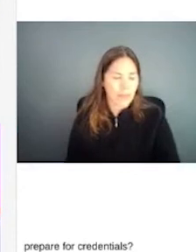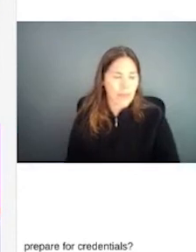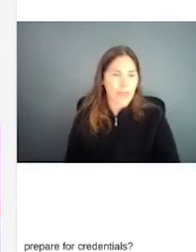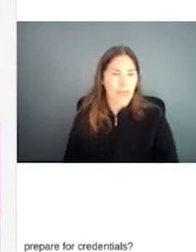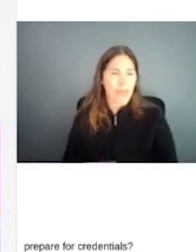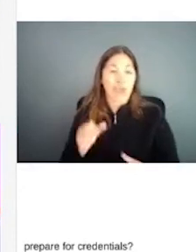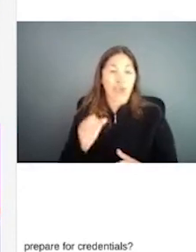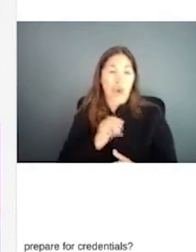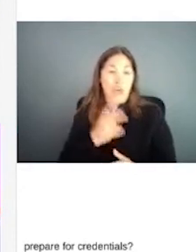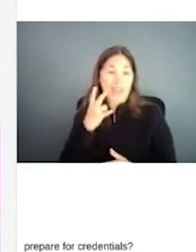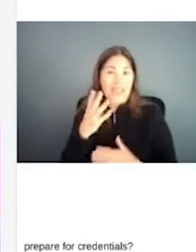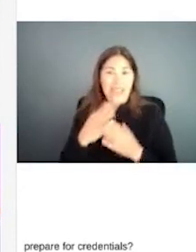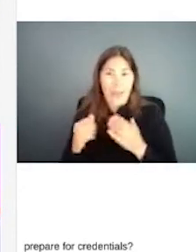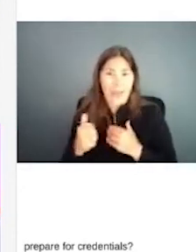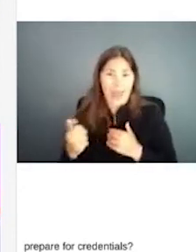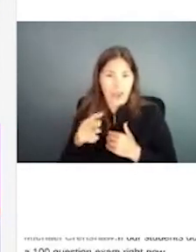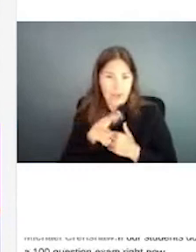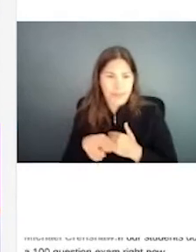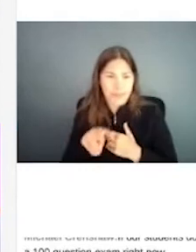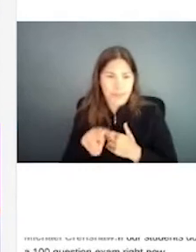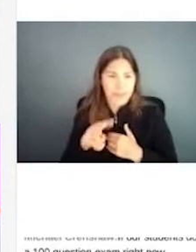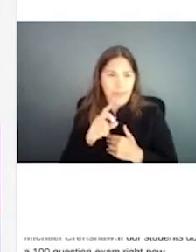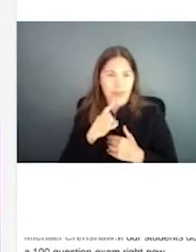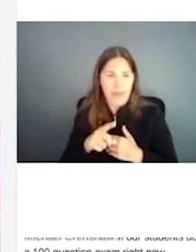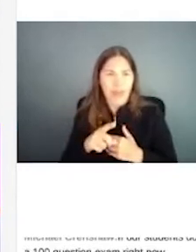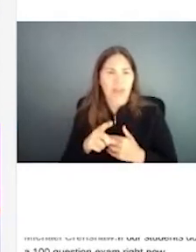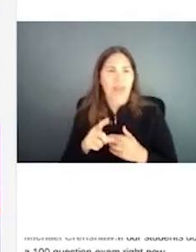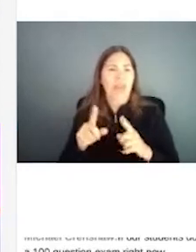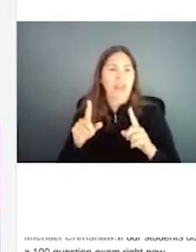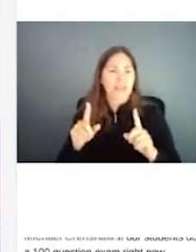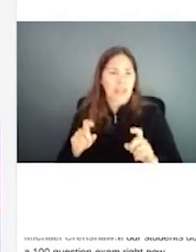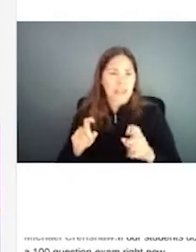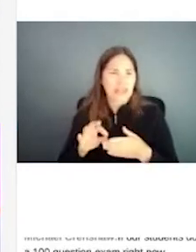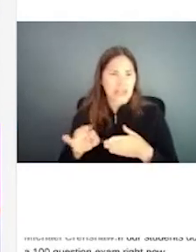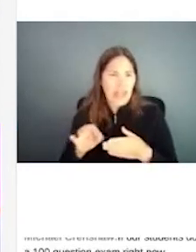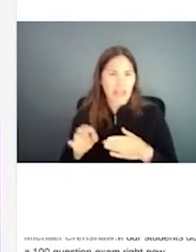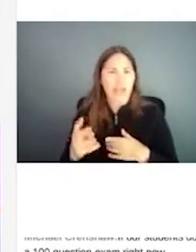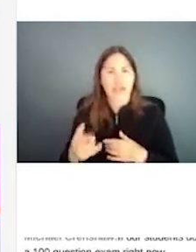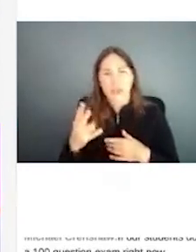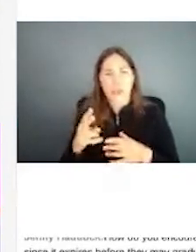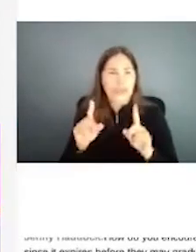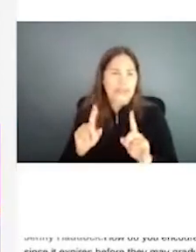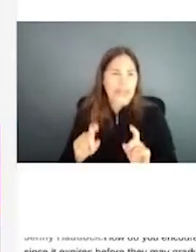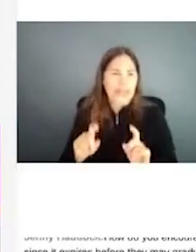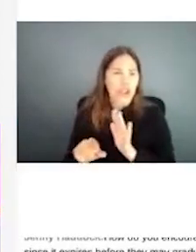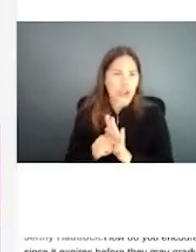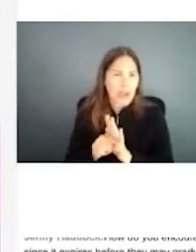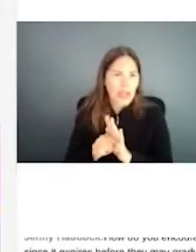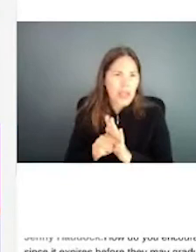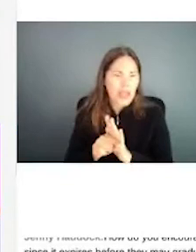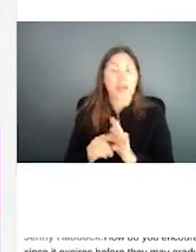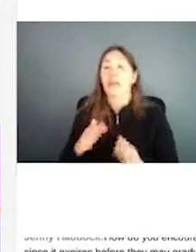So we see some other things, right? We have certification test counts as 2 test grades. In